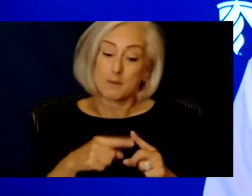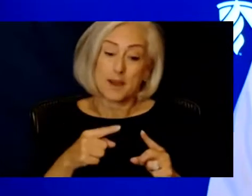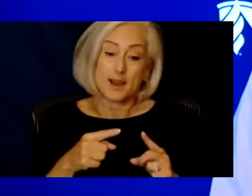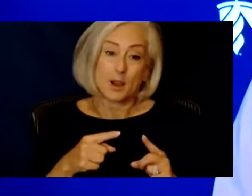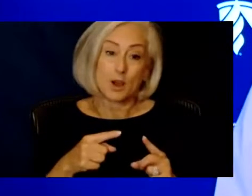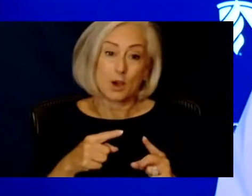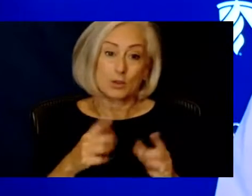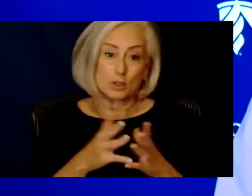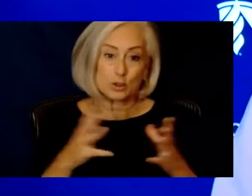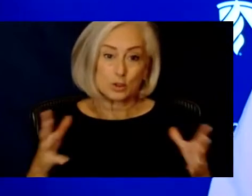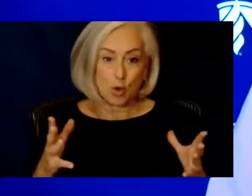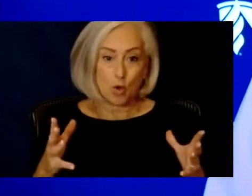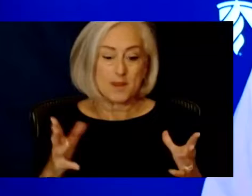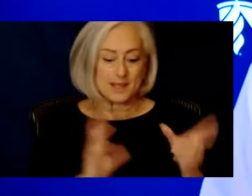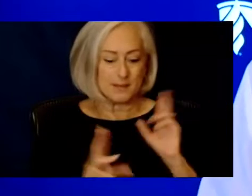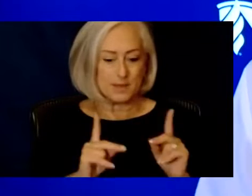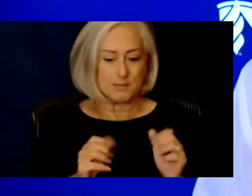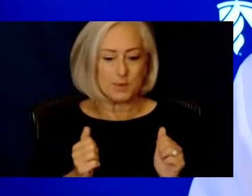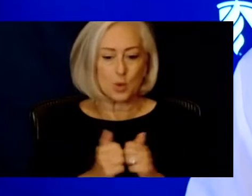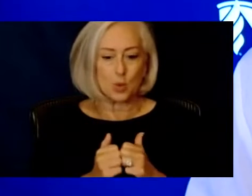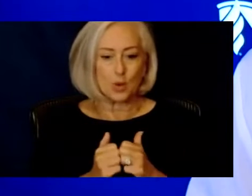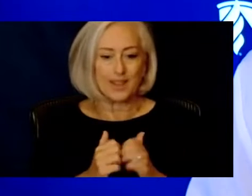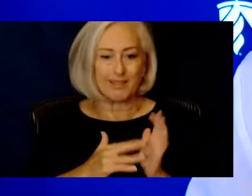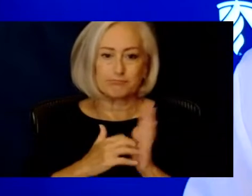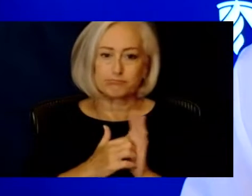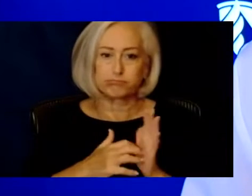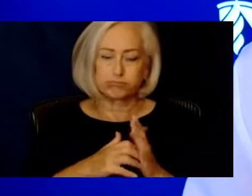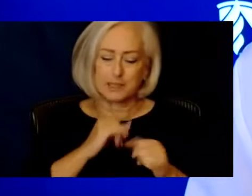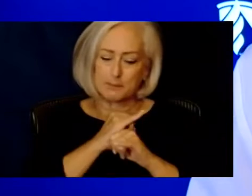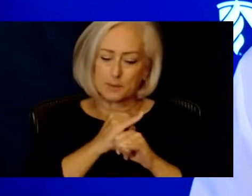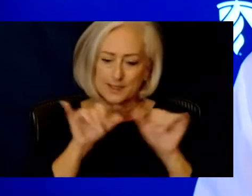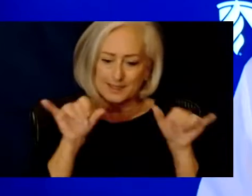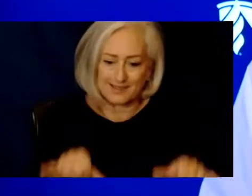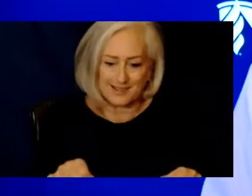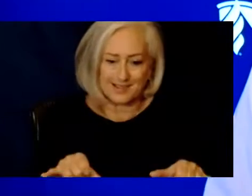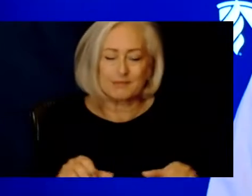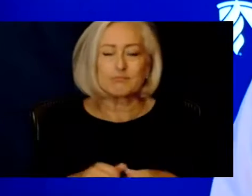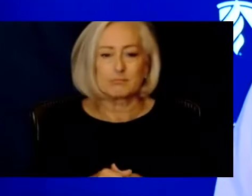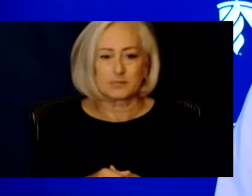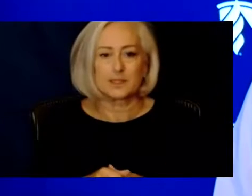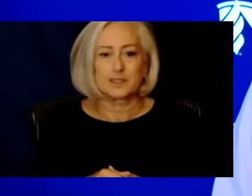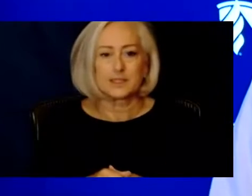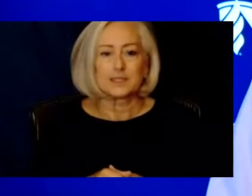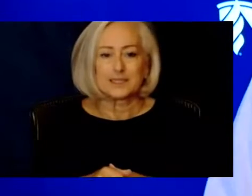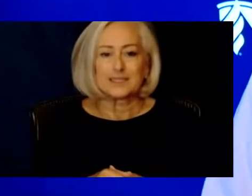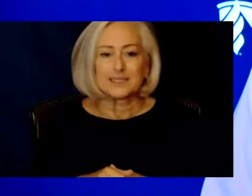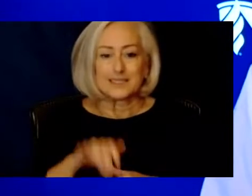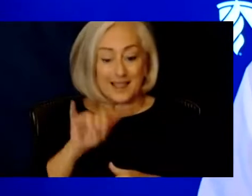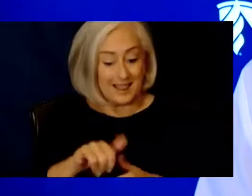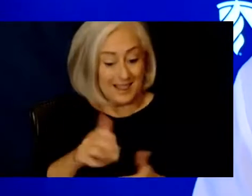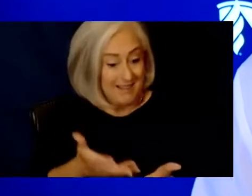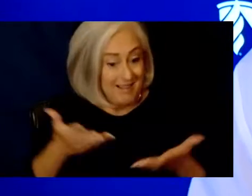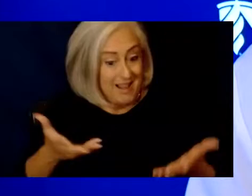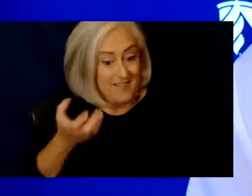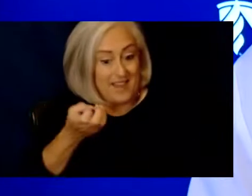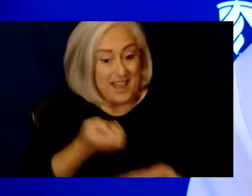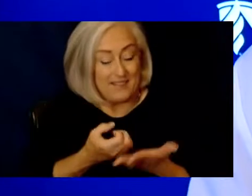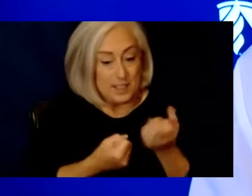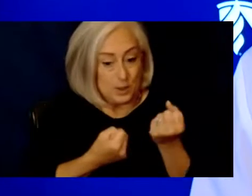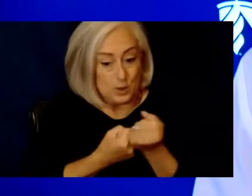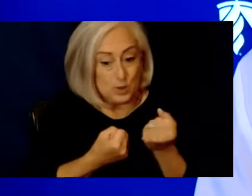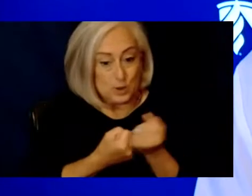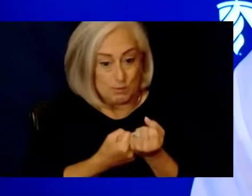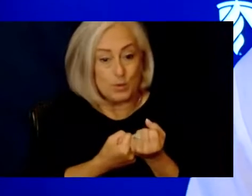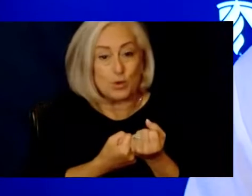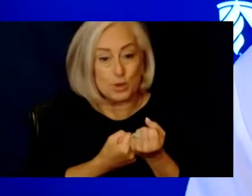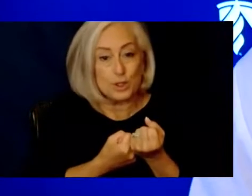immunosuppressed populations around the world for one reason or another. And I think that is there's a lot of evidence to support that is a lot of where